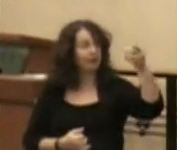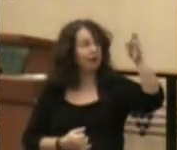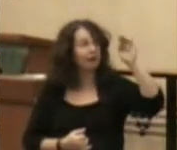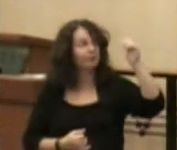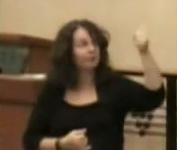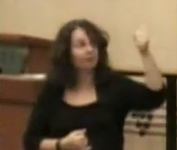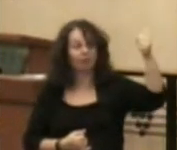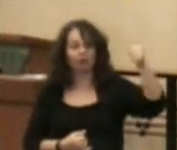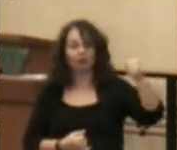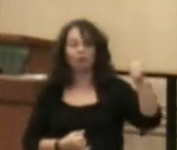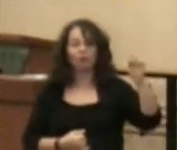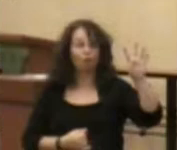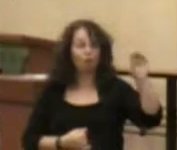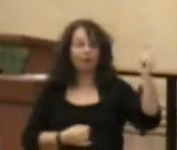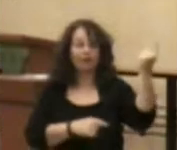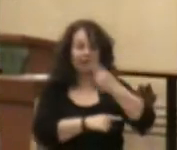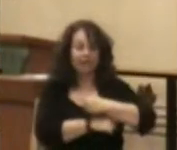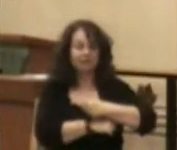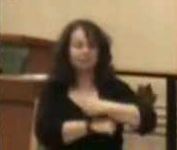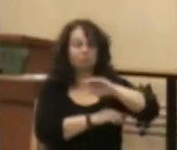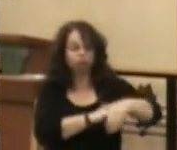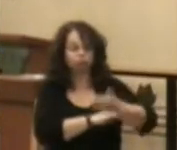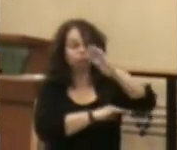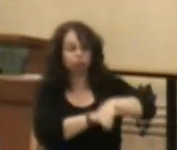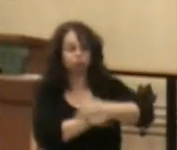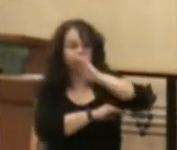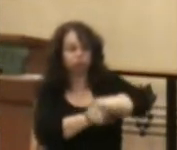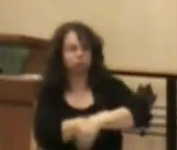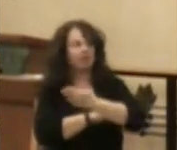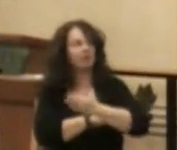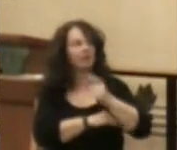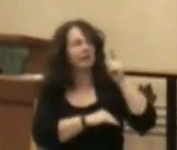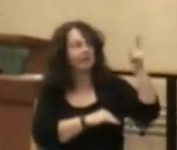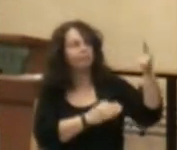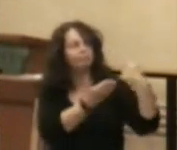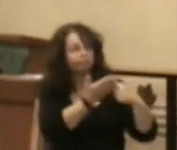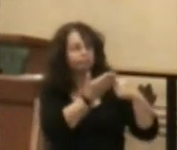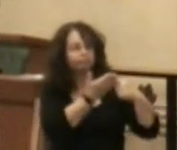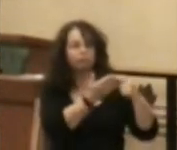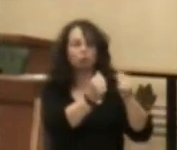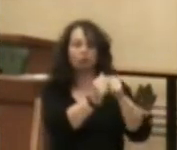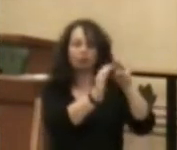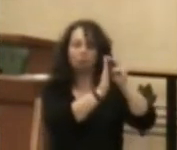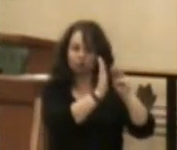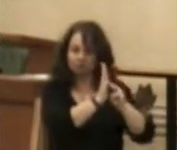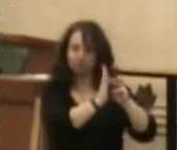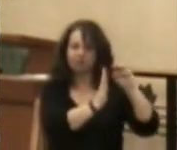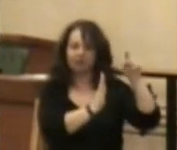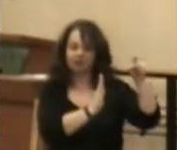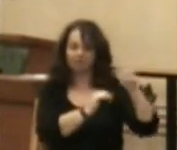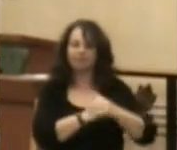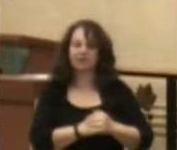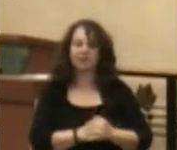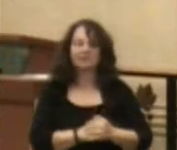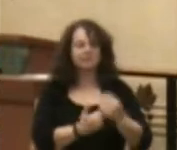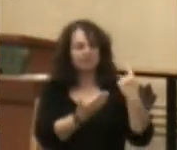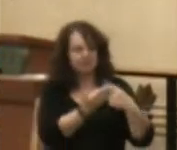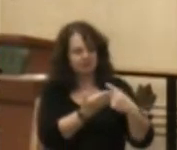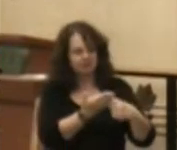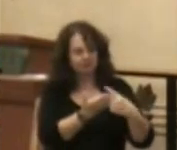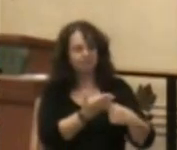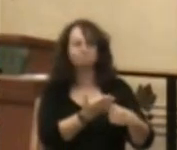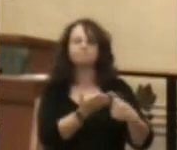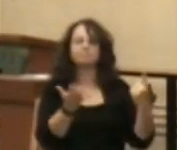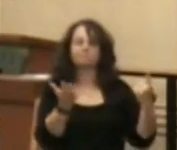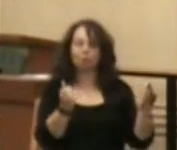Not just about the 10 Commandments. There are chapters in Exodus of this chat with Moses, especially